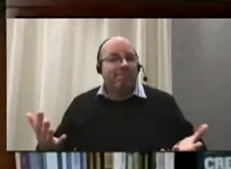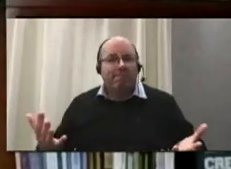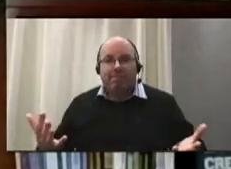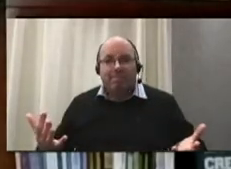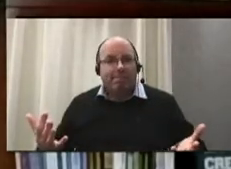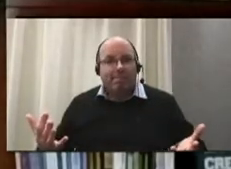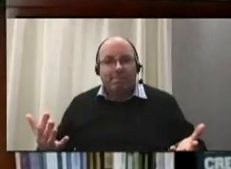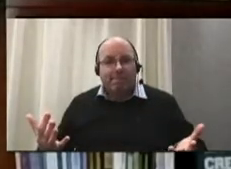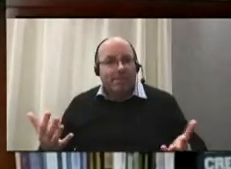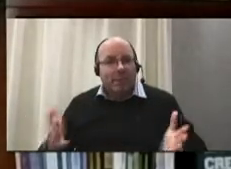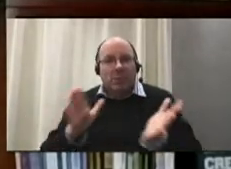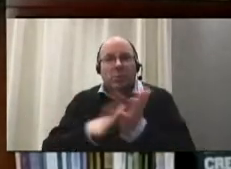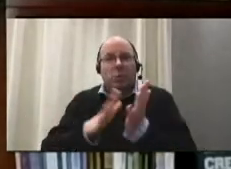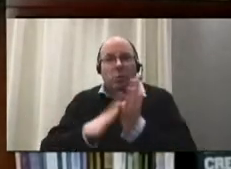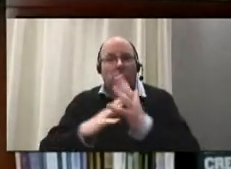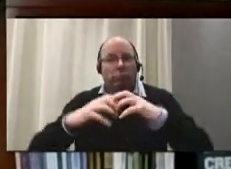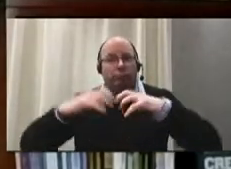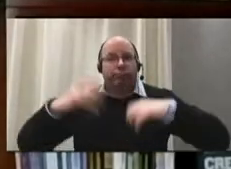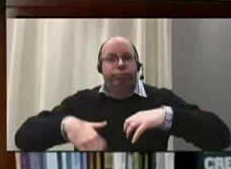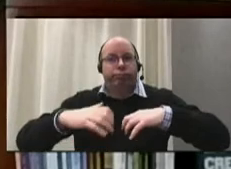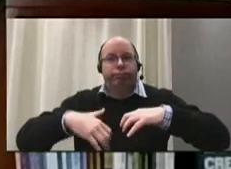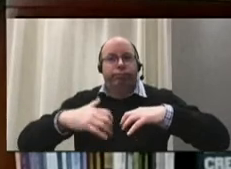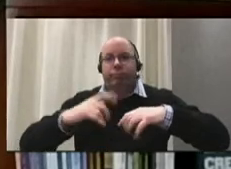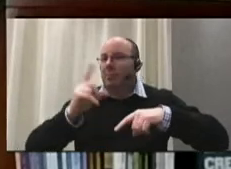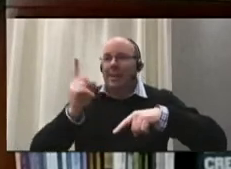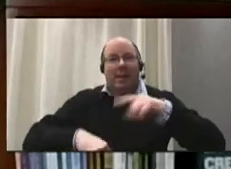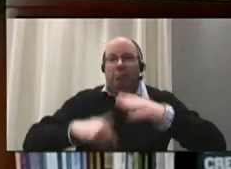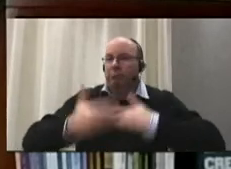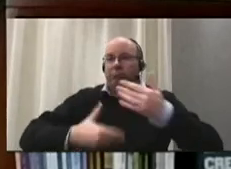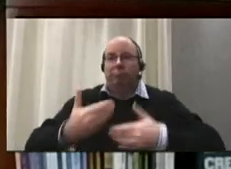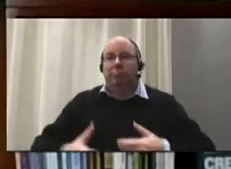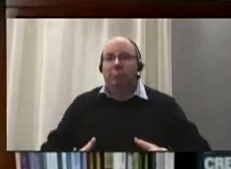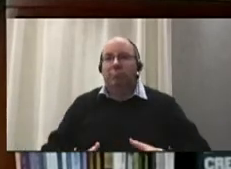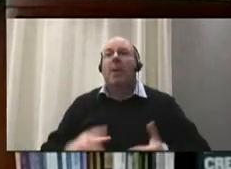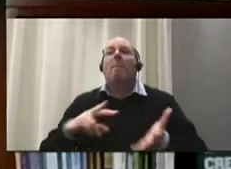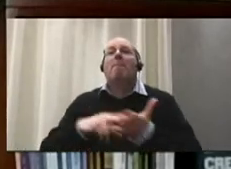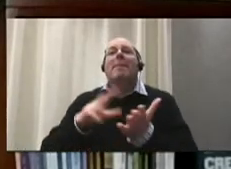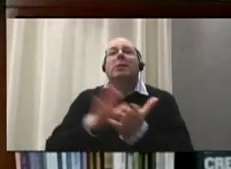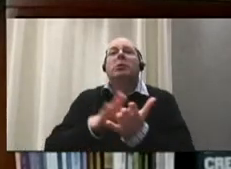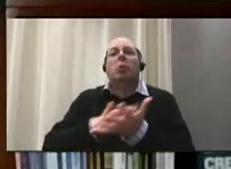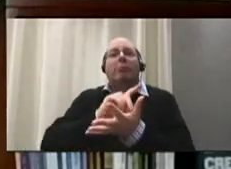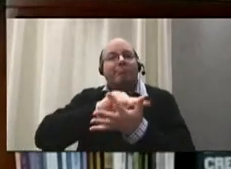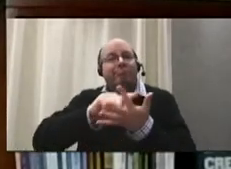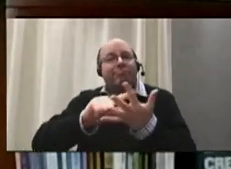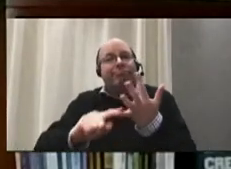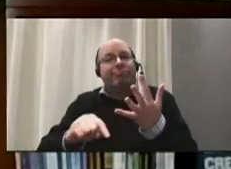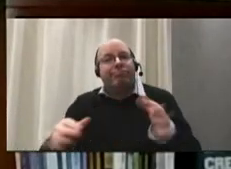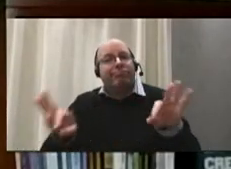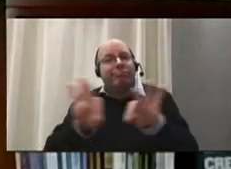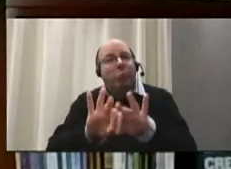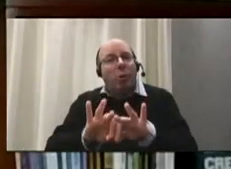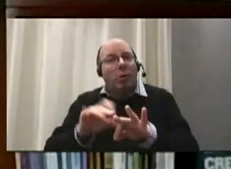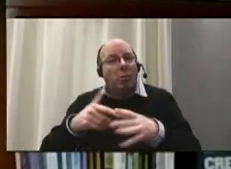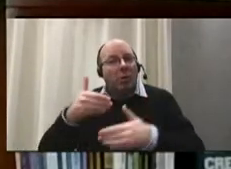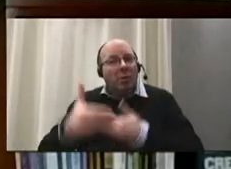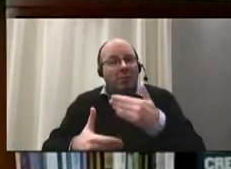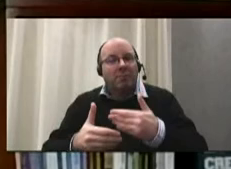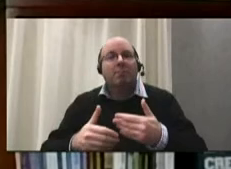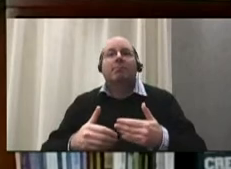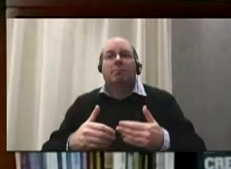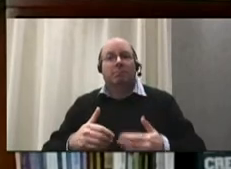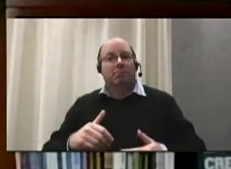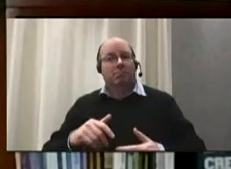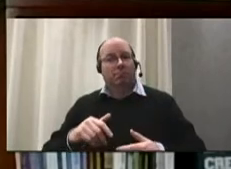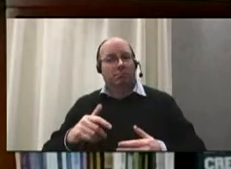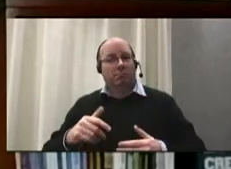different functions. And I'm proud to share that one of the plans that we've come out to manage, particularly the Omicron variant that